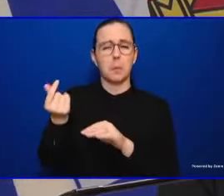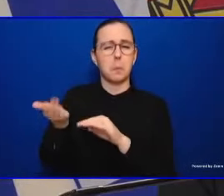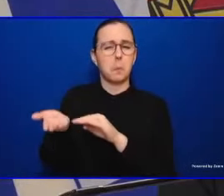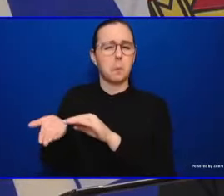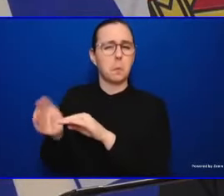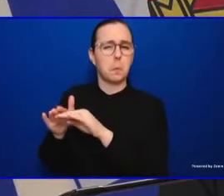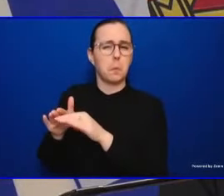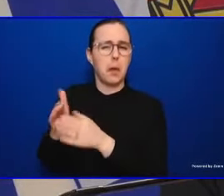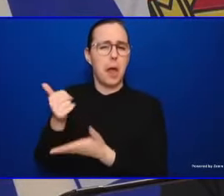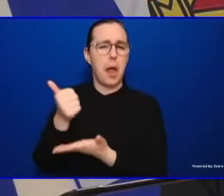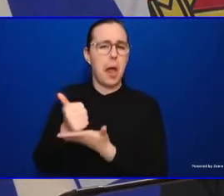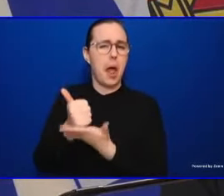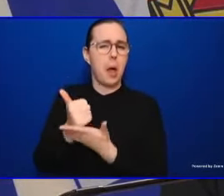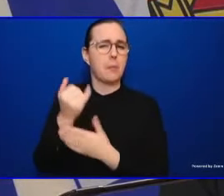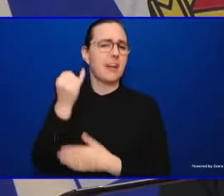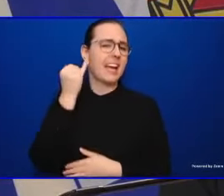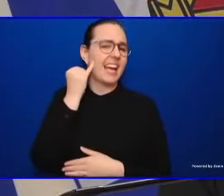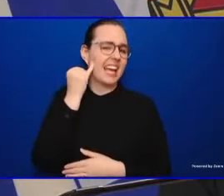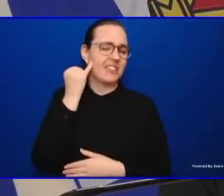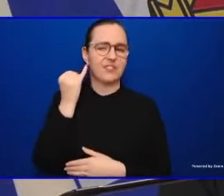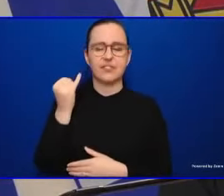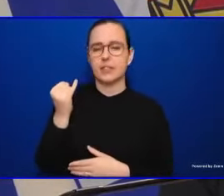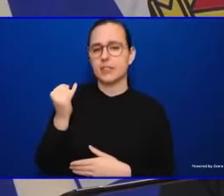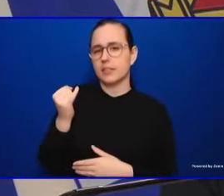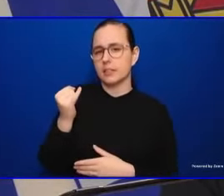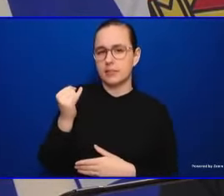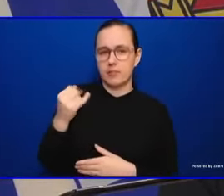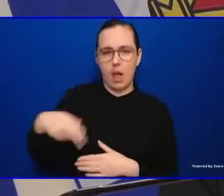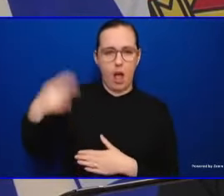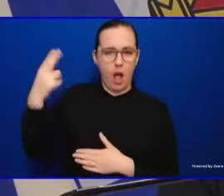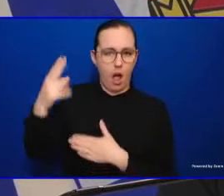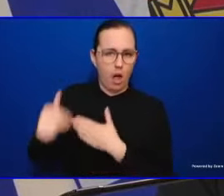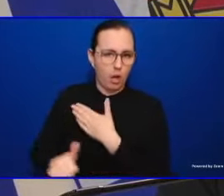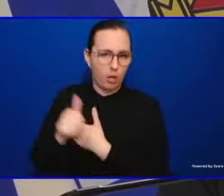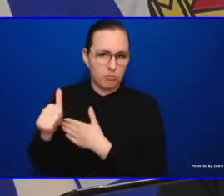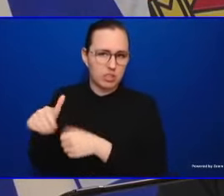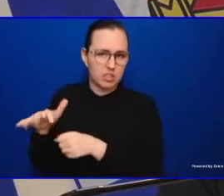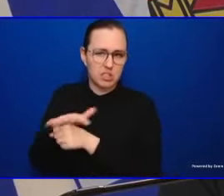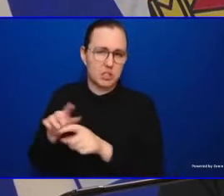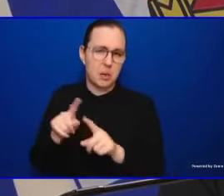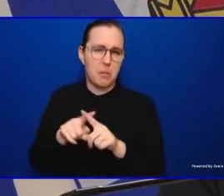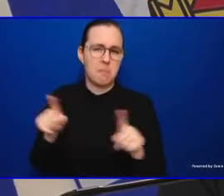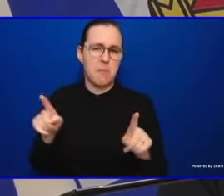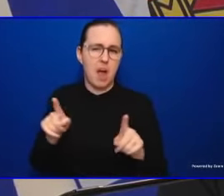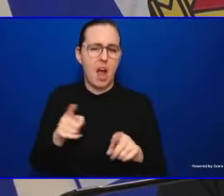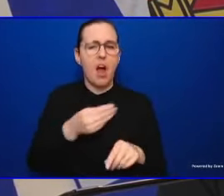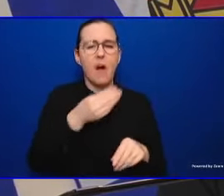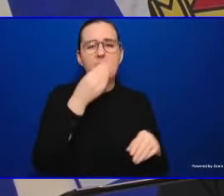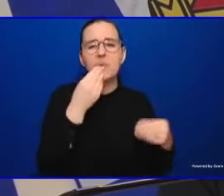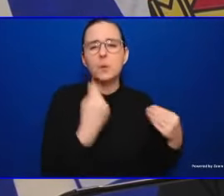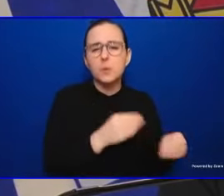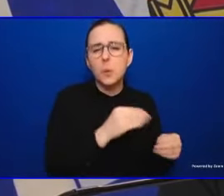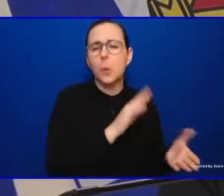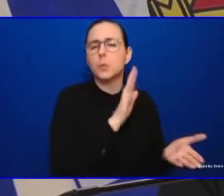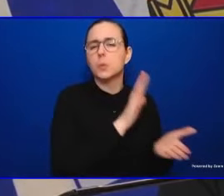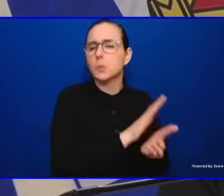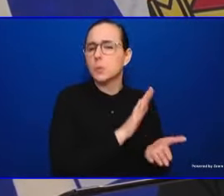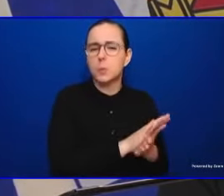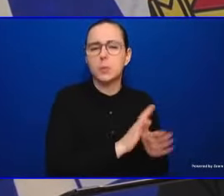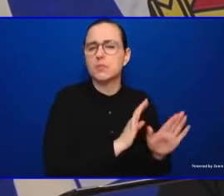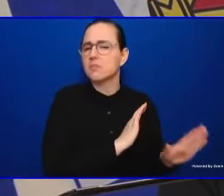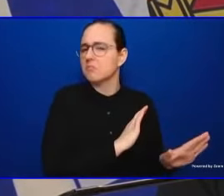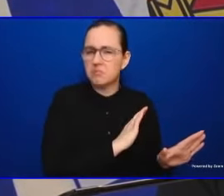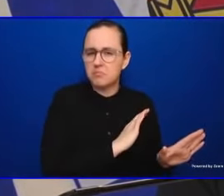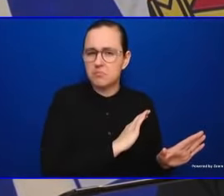is wrong. They said with Omicron, respirators are needed in crowded indoor public settings.